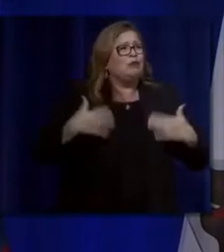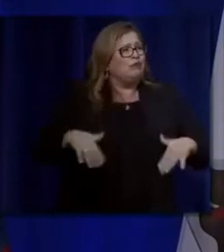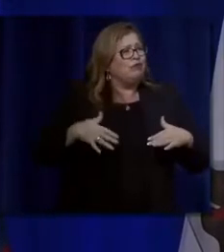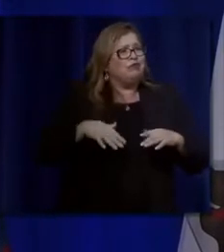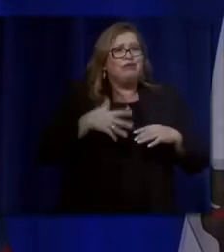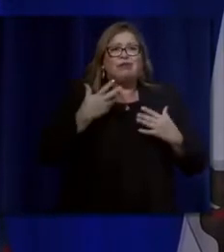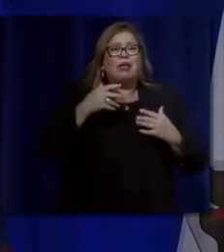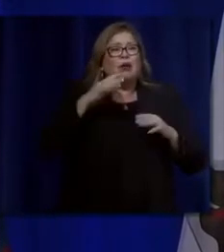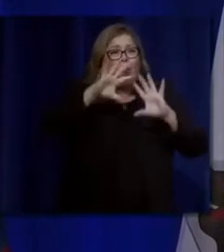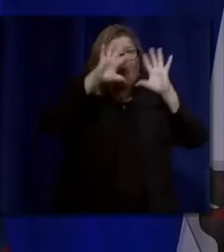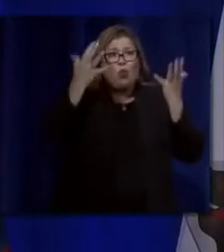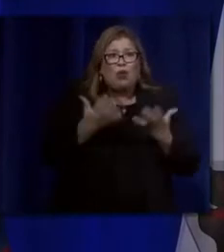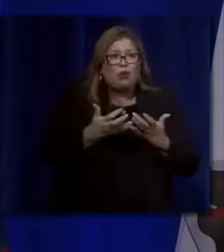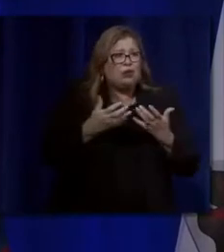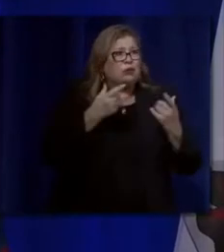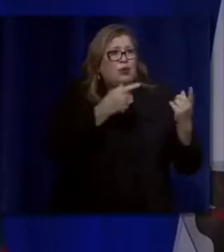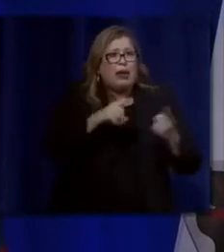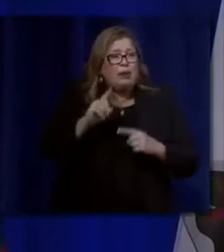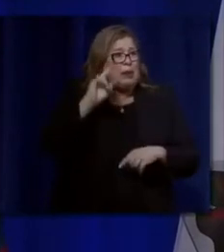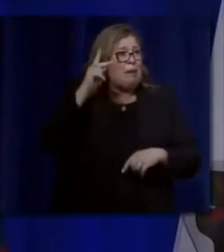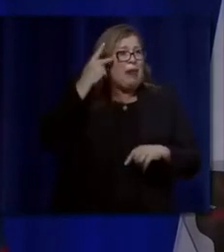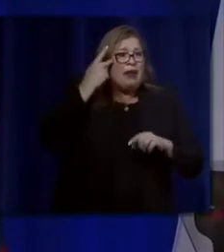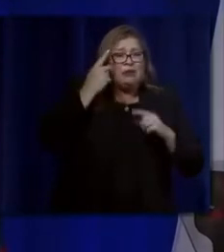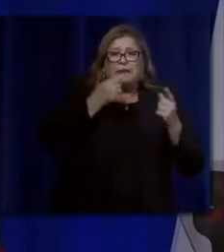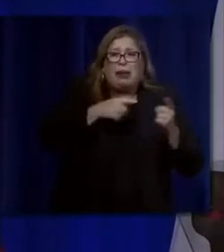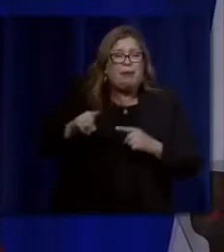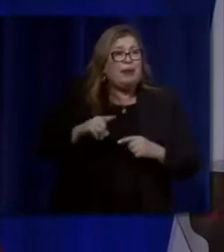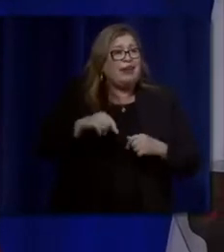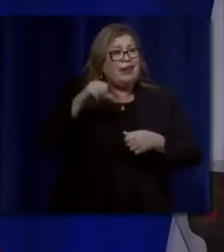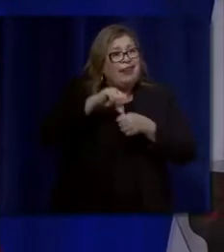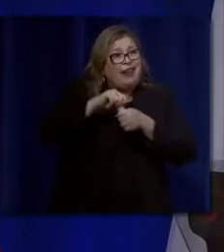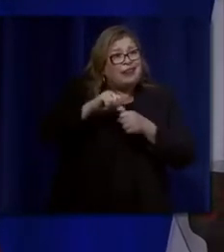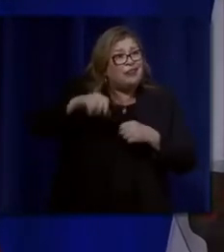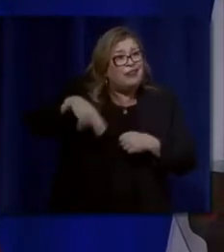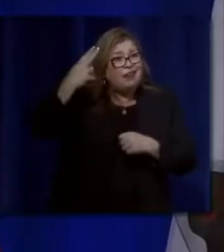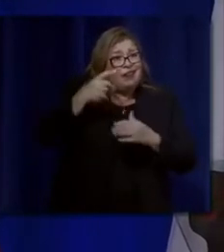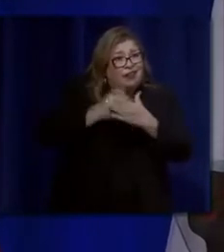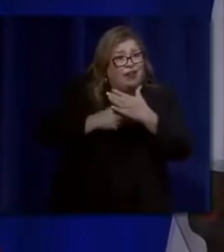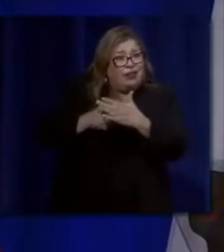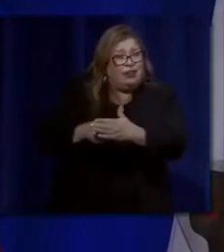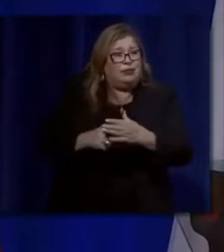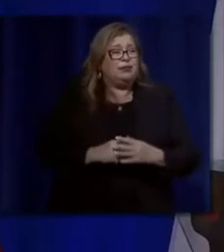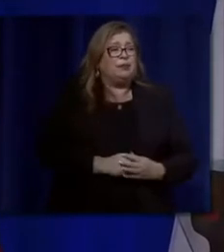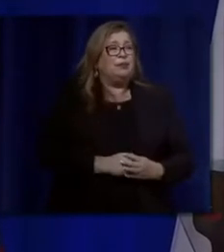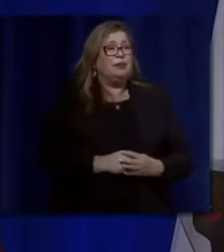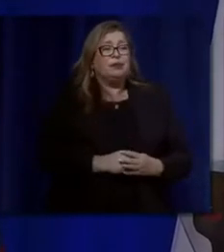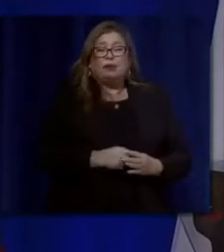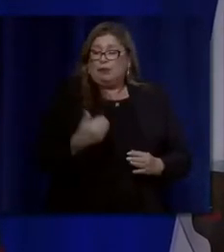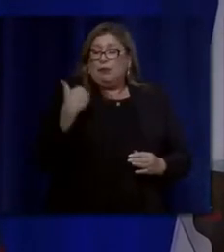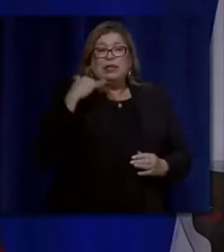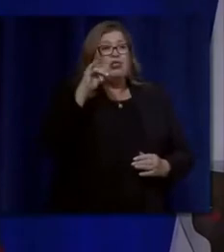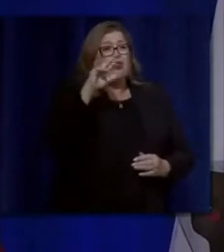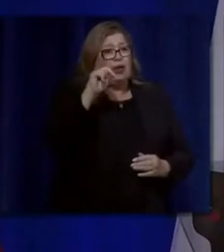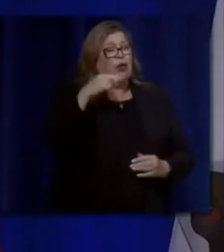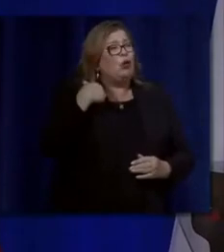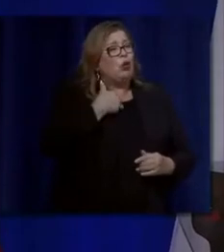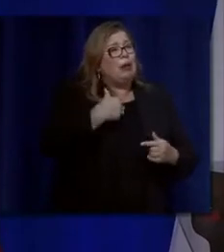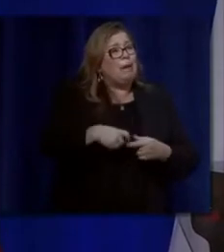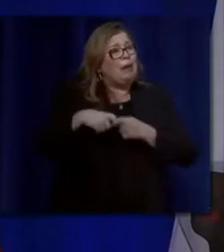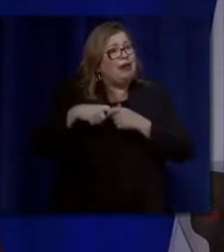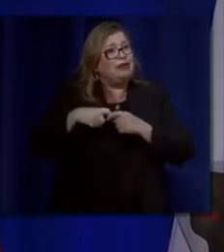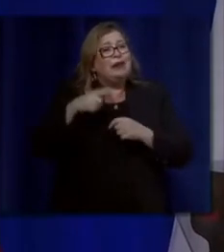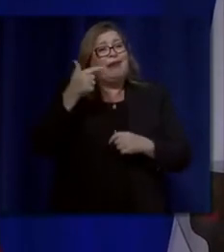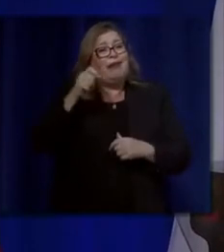geopolitical uncertainty that's fueling them. In January, we proposed a pause to the gas tax increase.